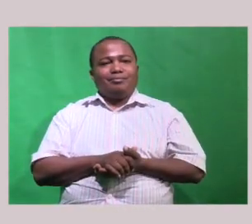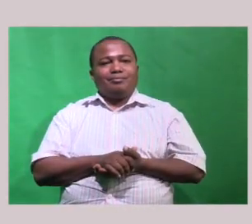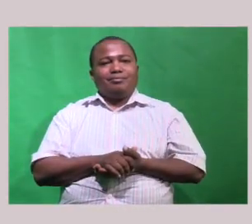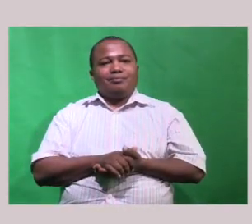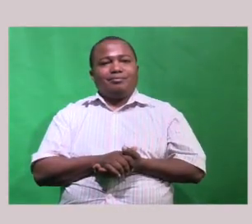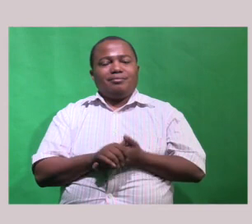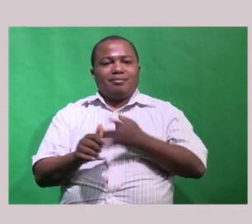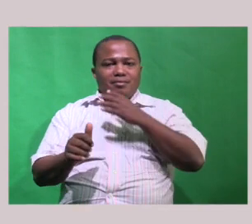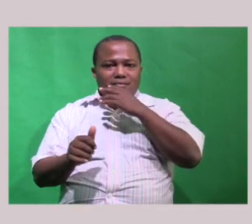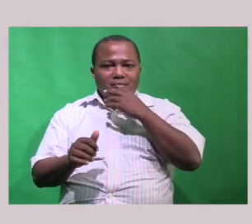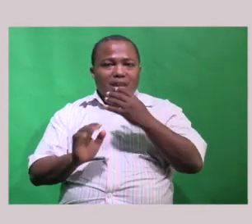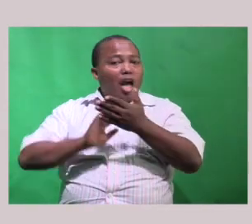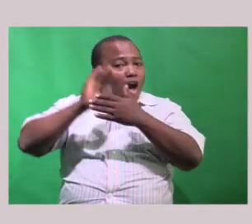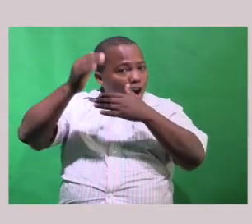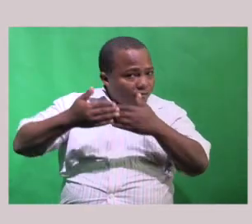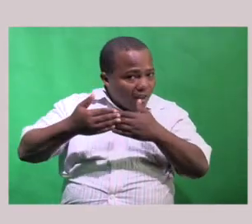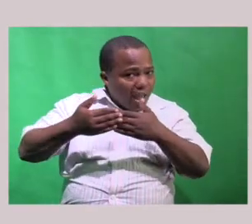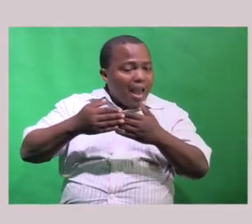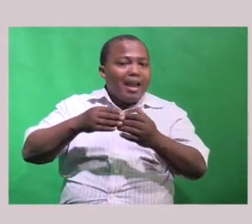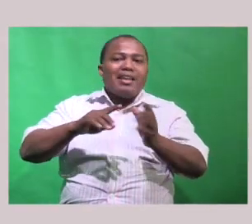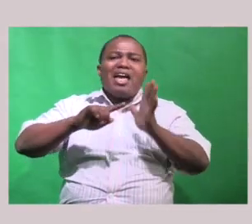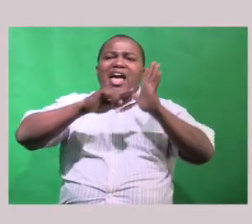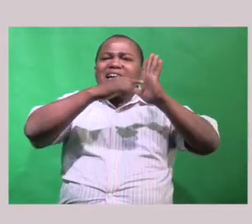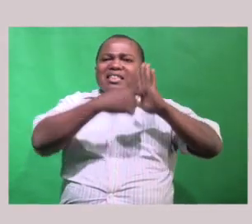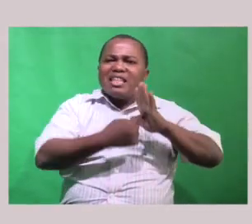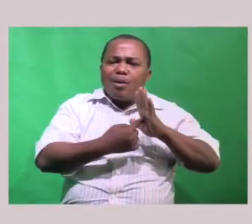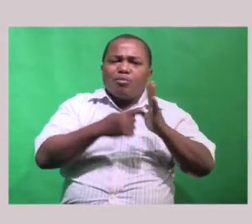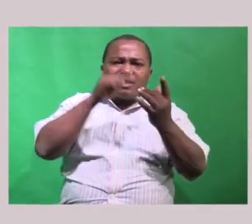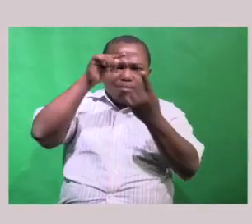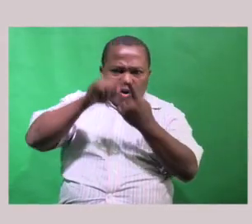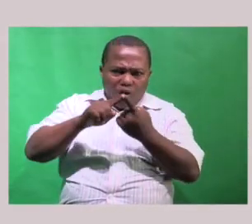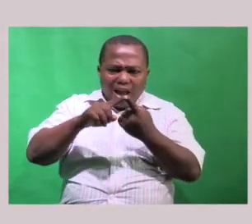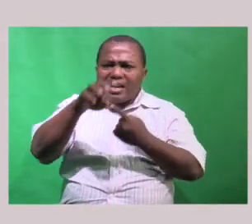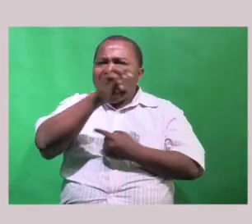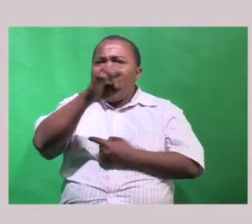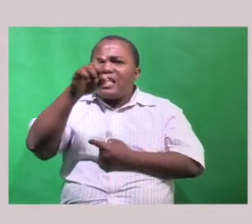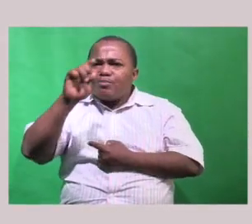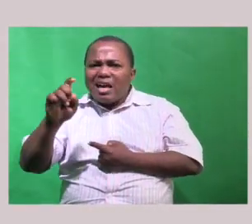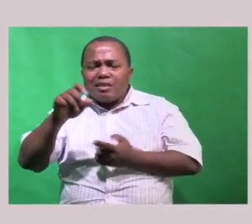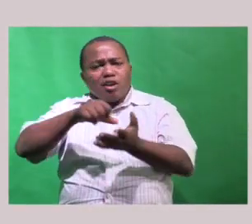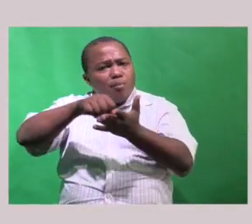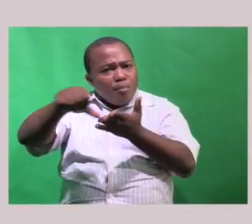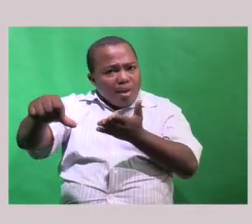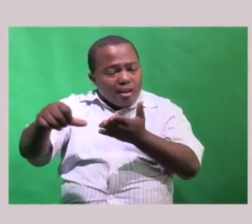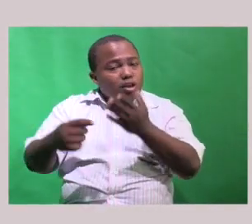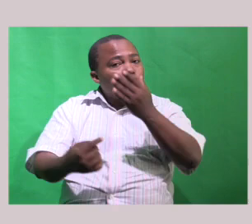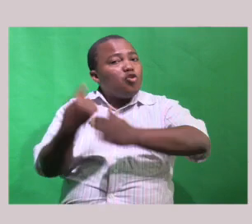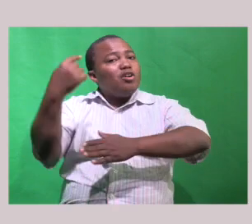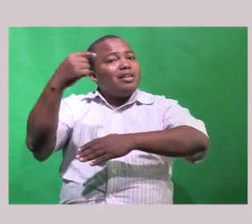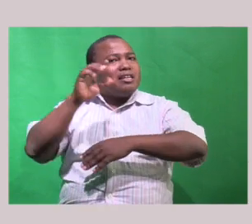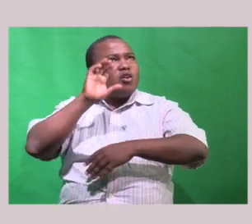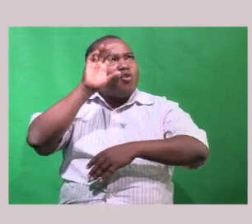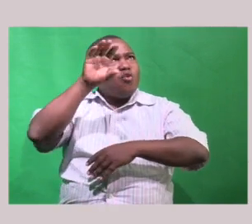Refer to the example number 1. The expenses paid during the year